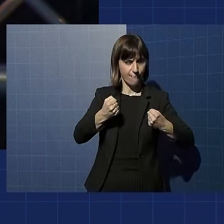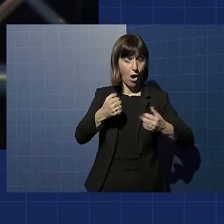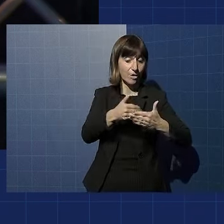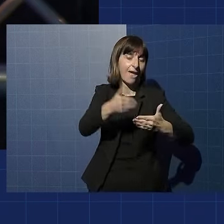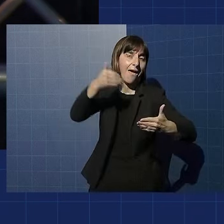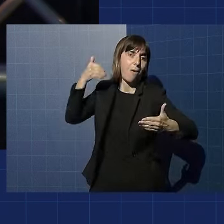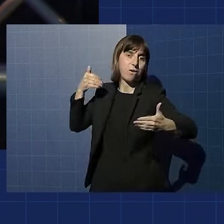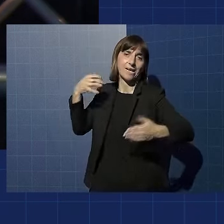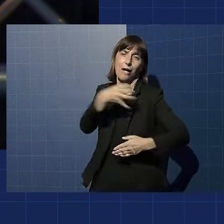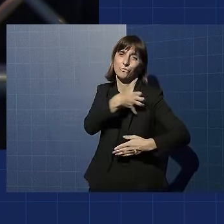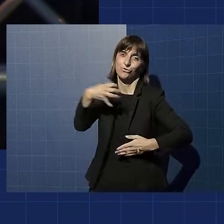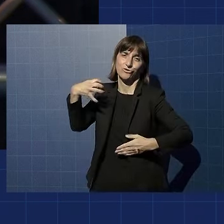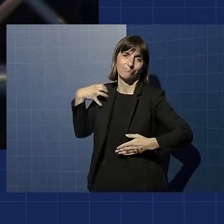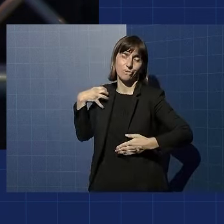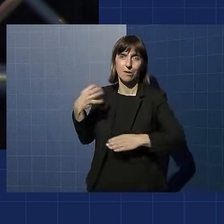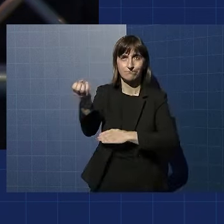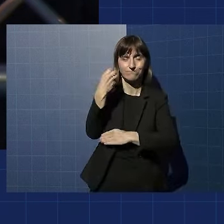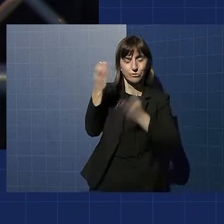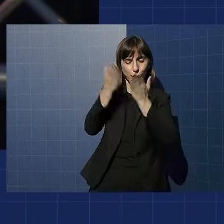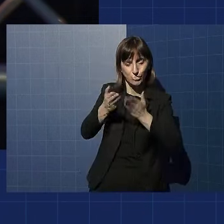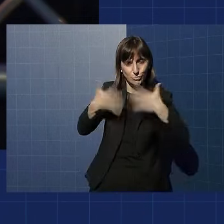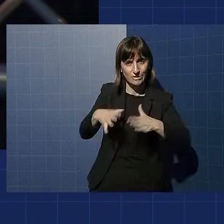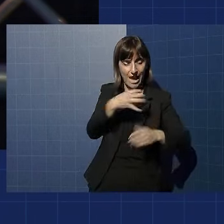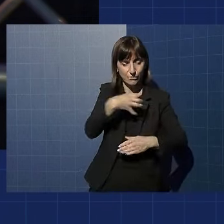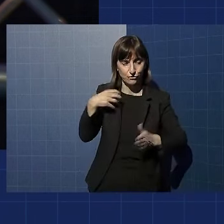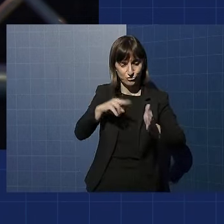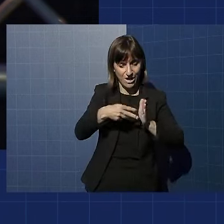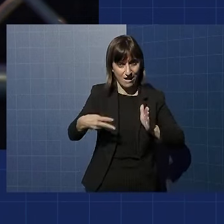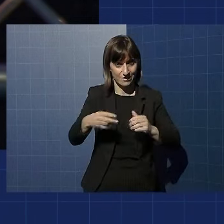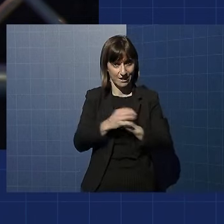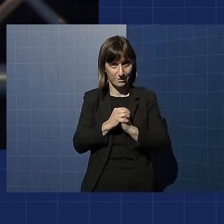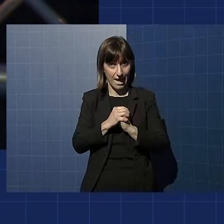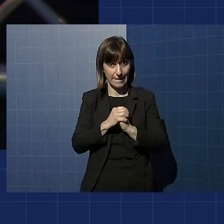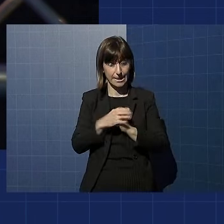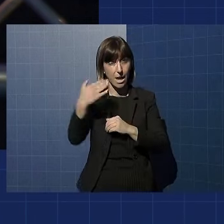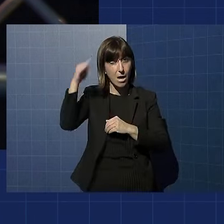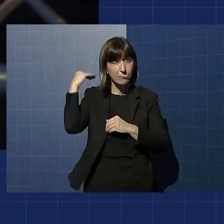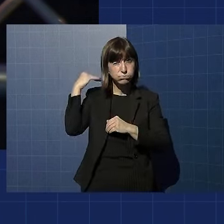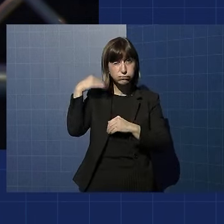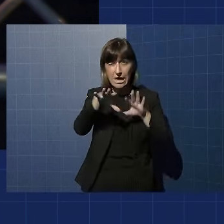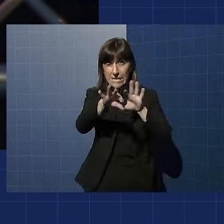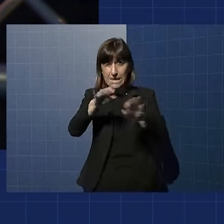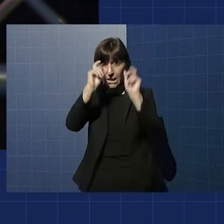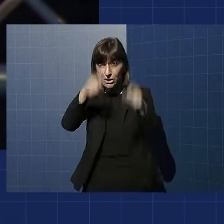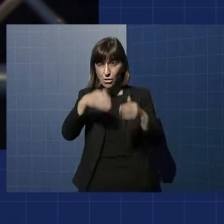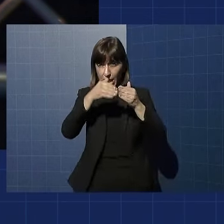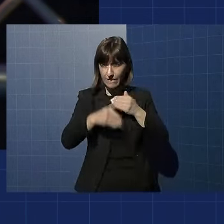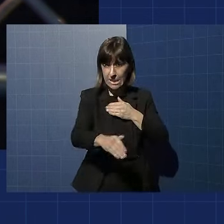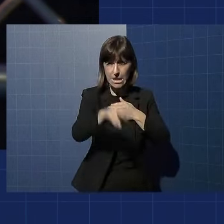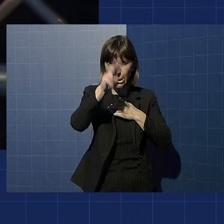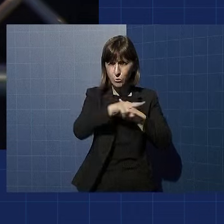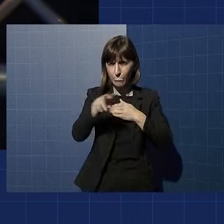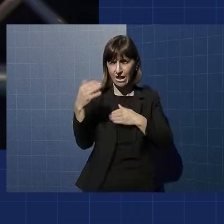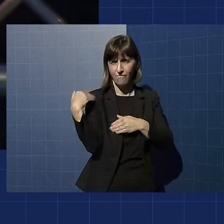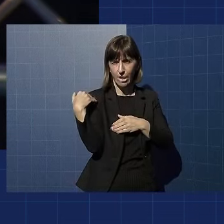selection. We had 24,000 applications, and we have now selected a pool of 17 astronauts in